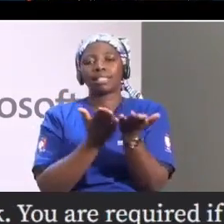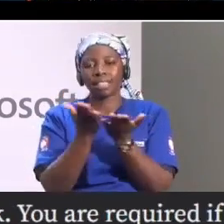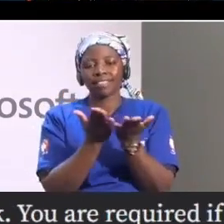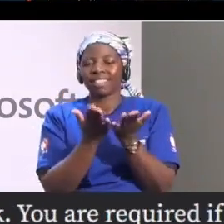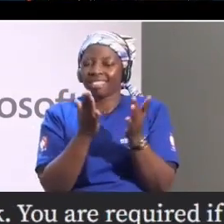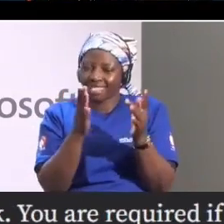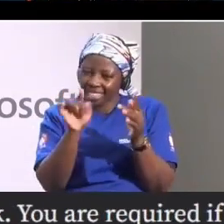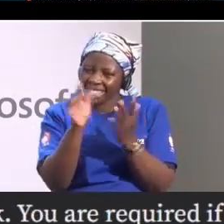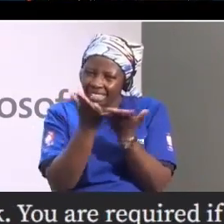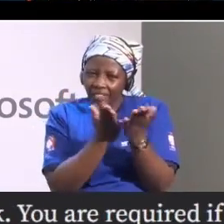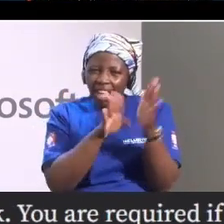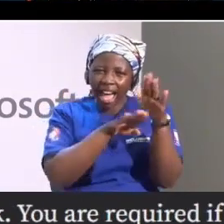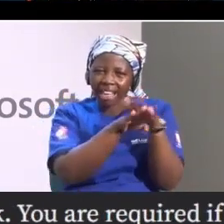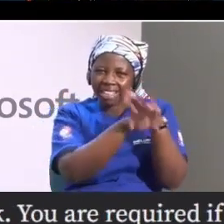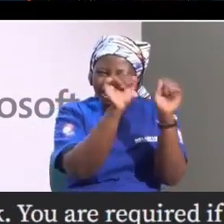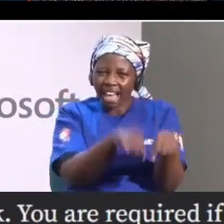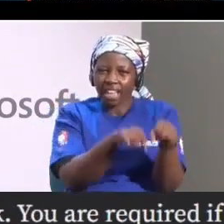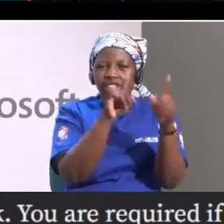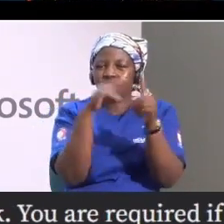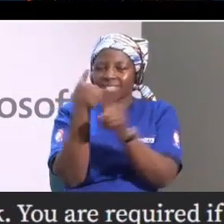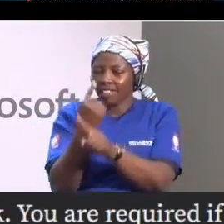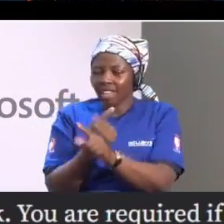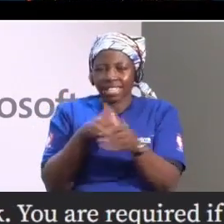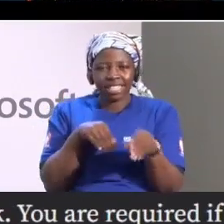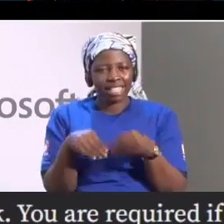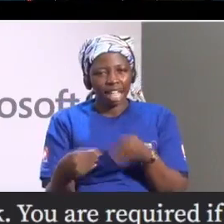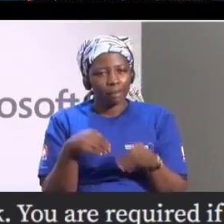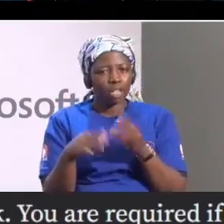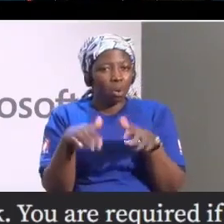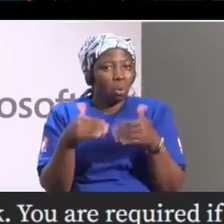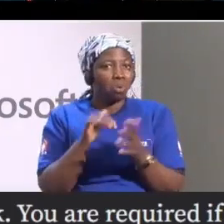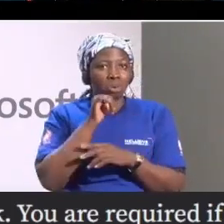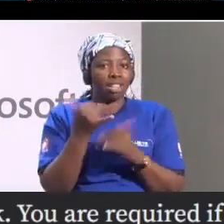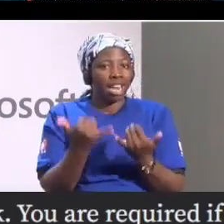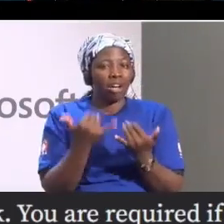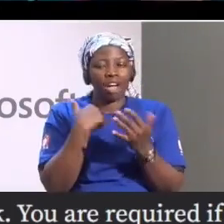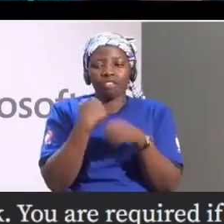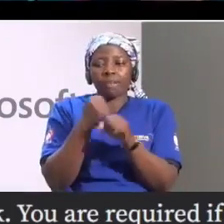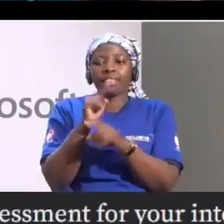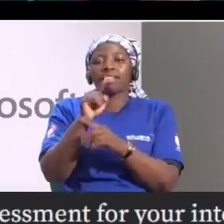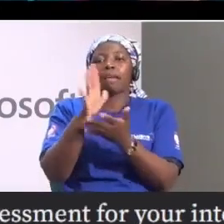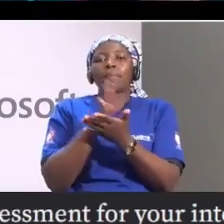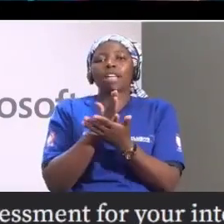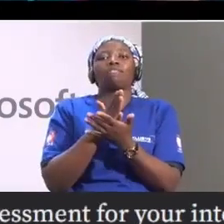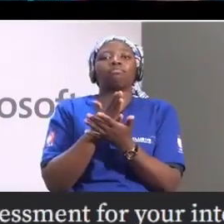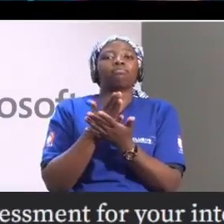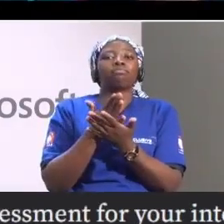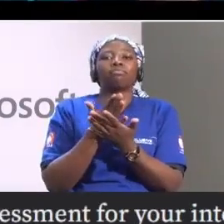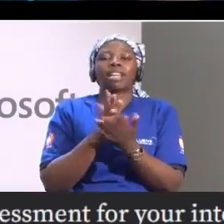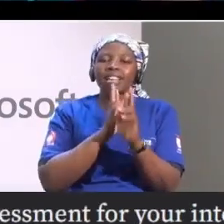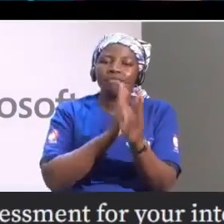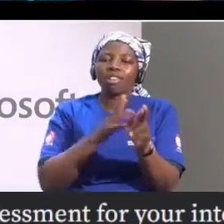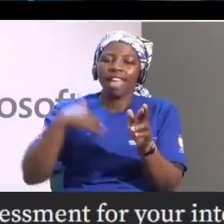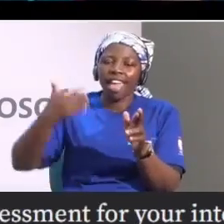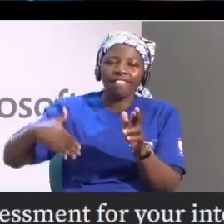they accessible to the different disabilities or not? And we have now made it part of the periodic compliance reporting.